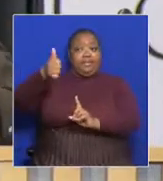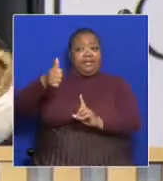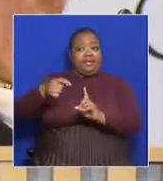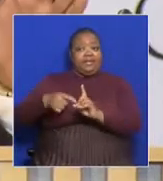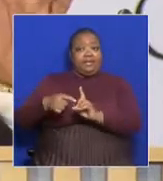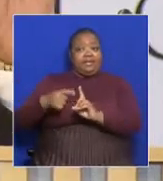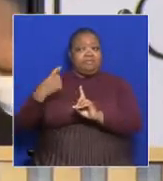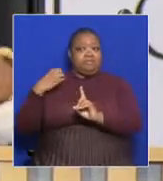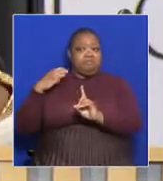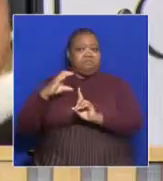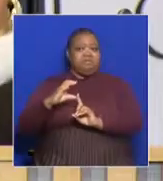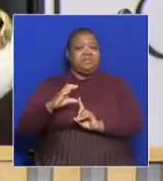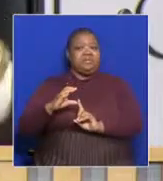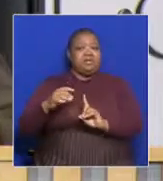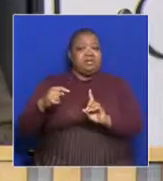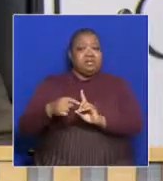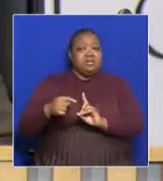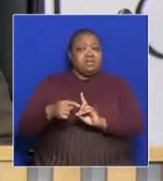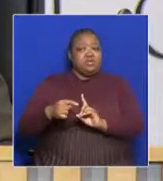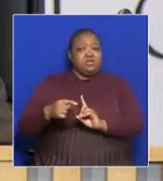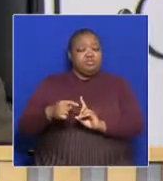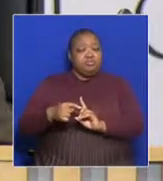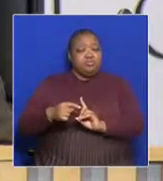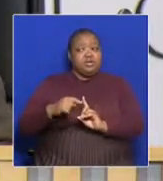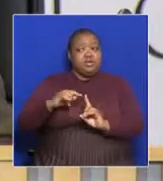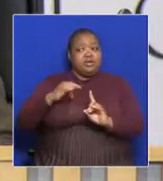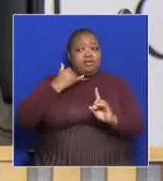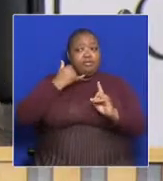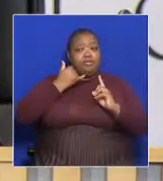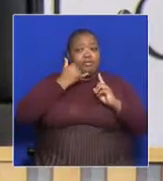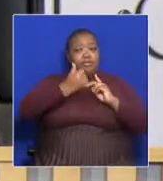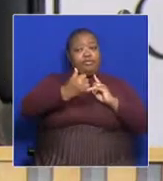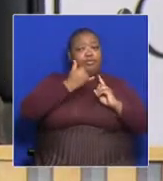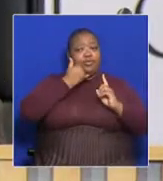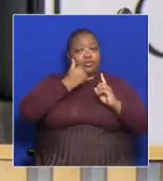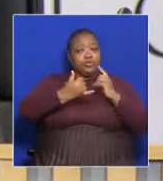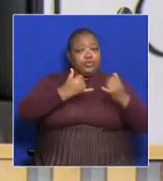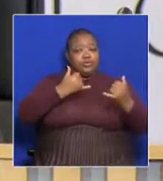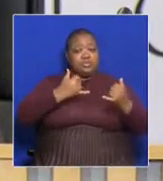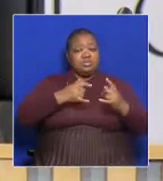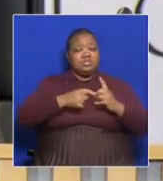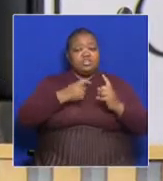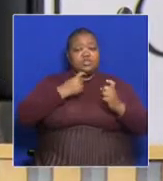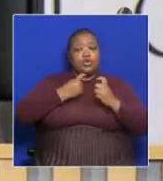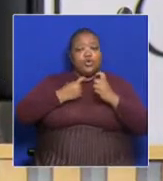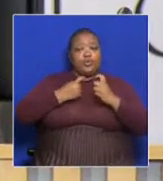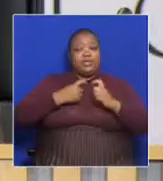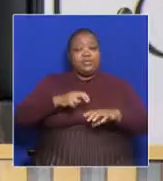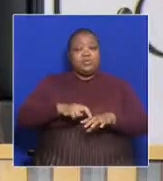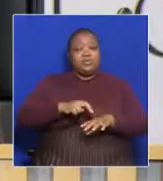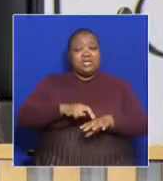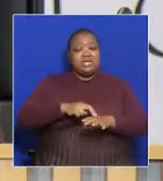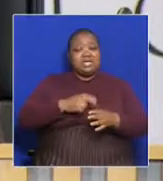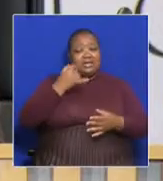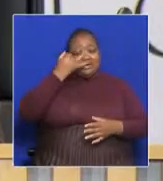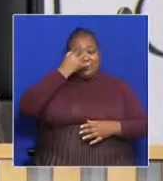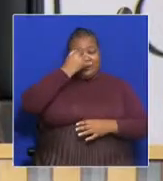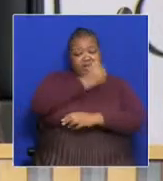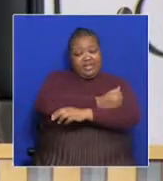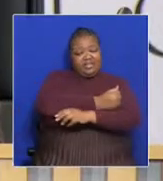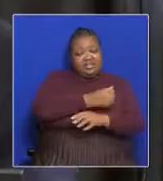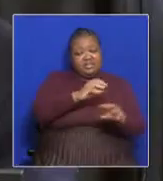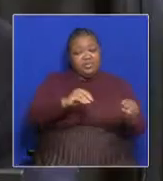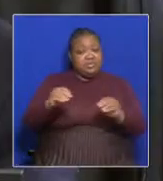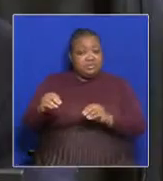being inundated with calls from that said station complaining that we need these exhibits to be removed. So you lied to him. You said you had exhausted all